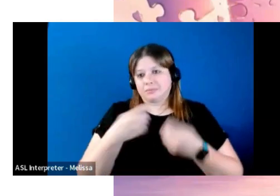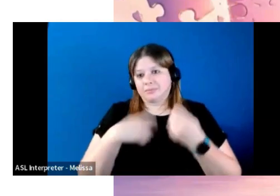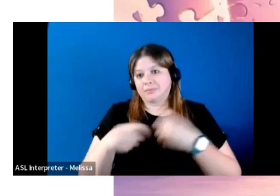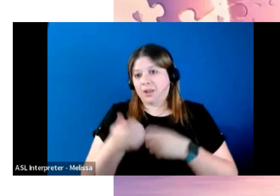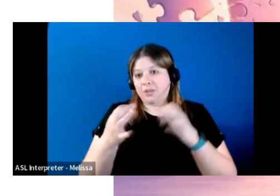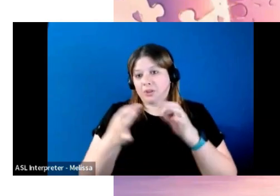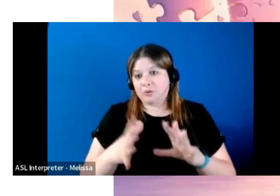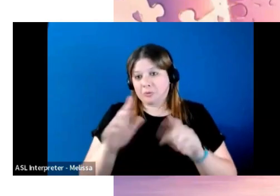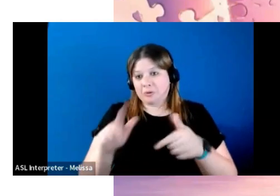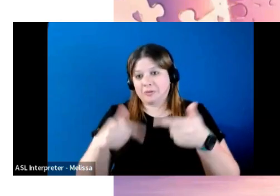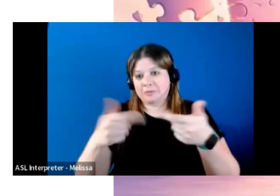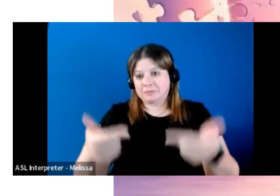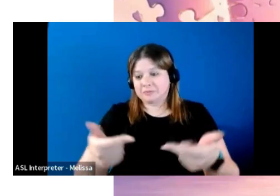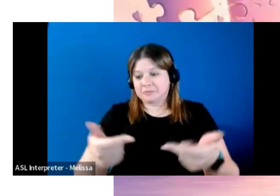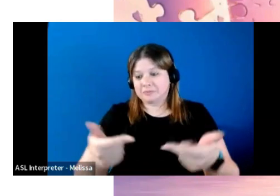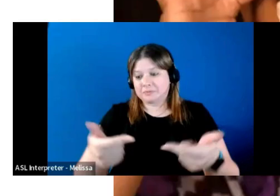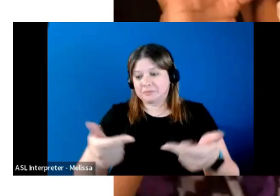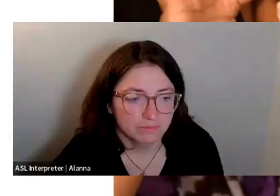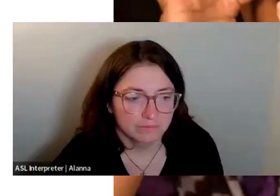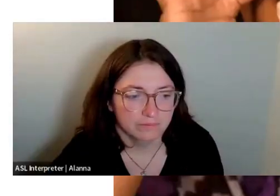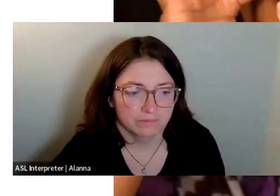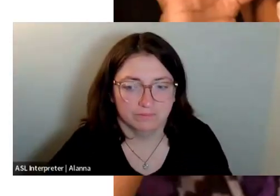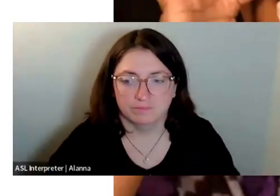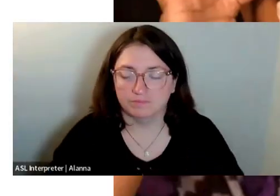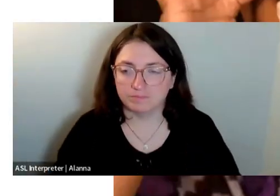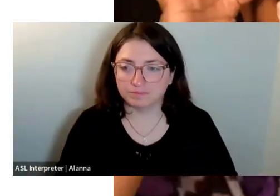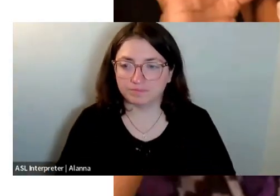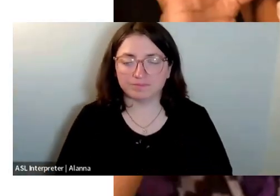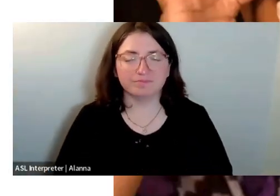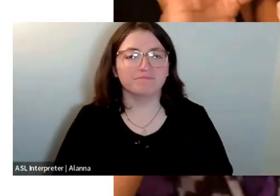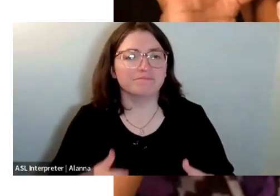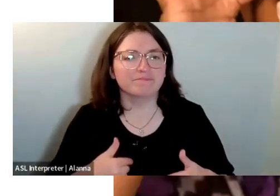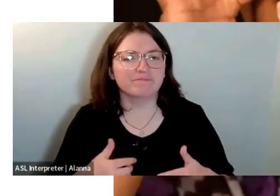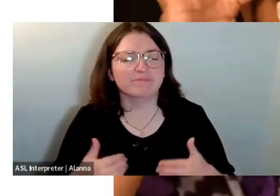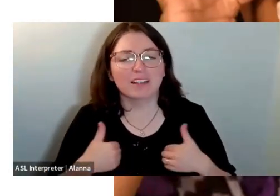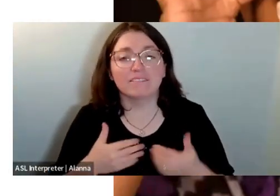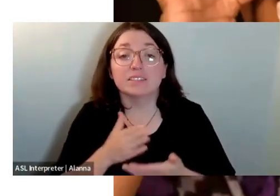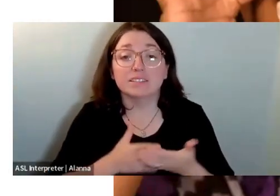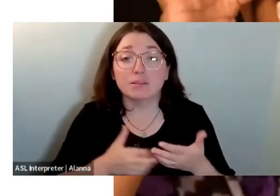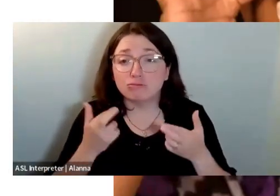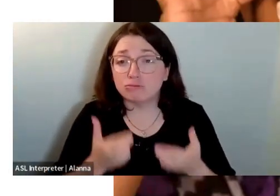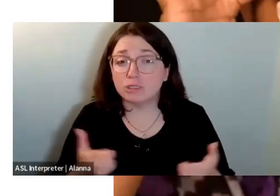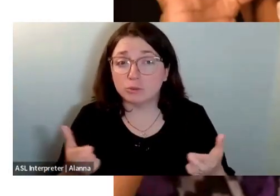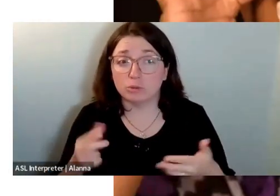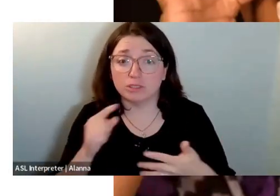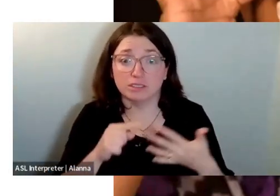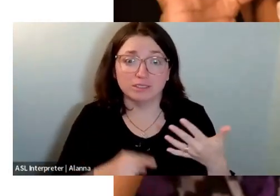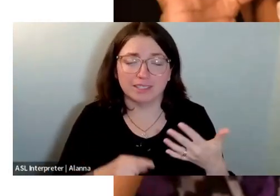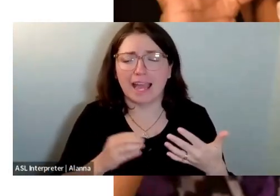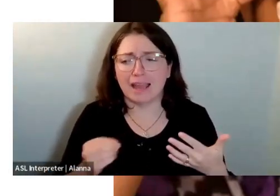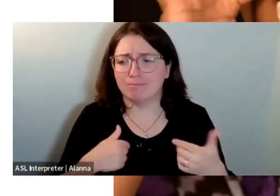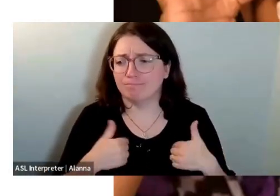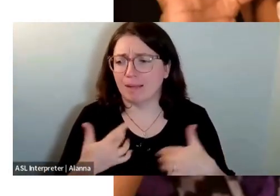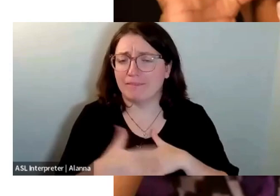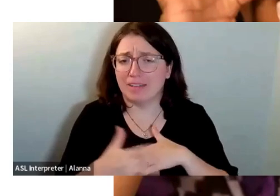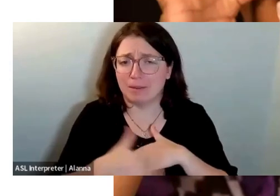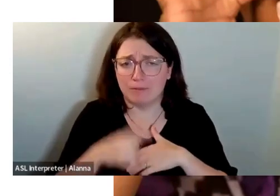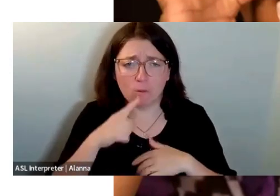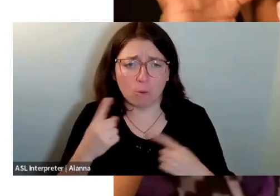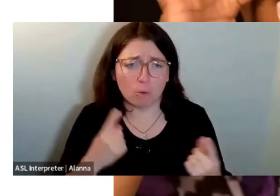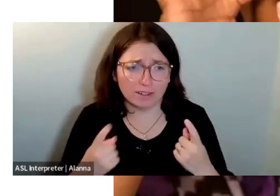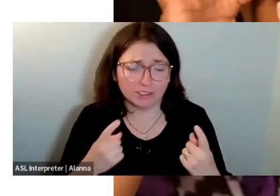wonderful books, and I am available for questions. I really hope this